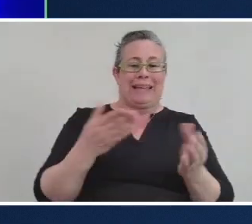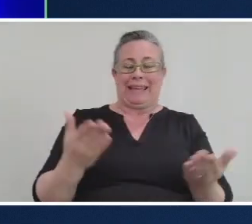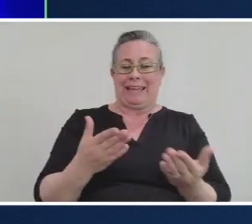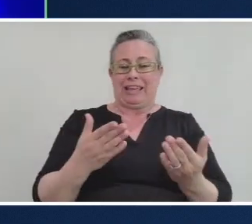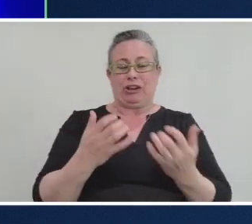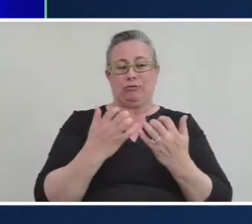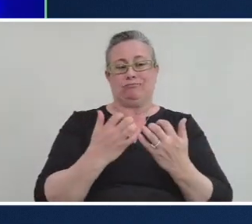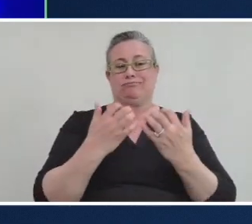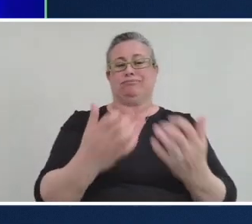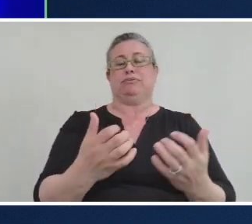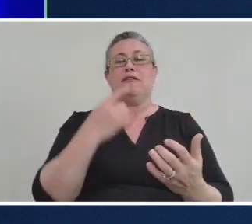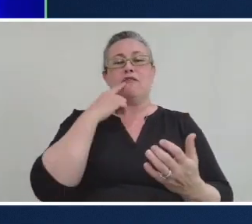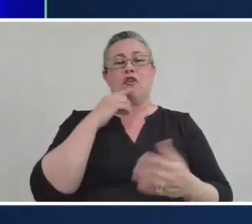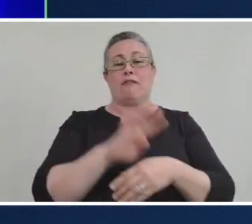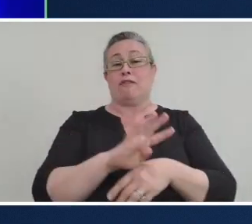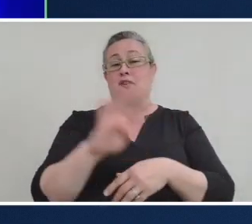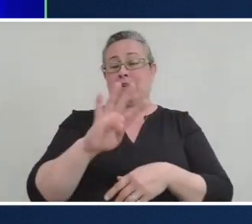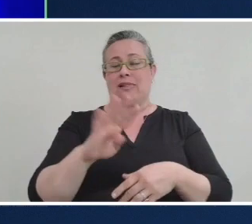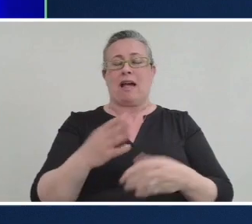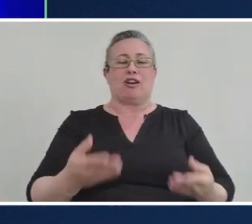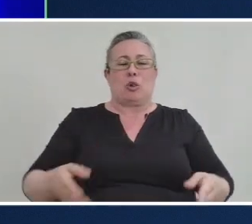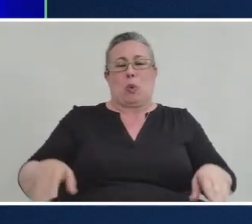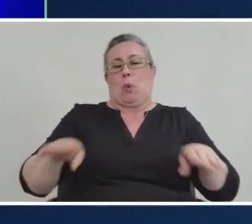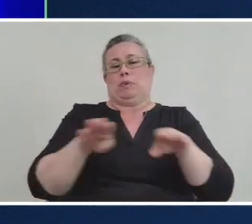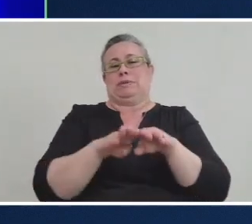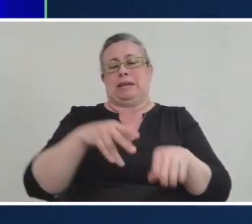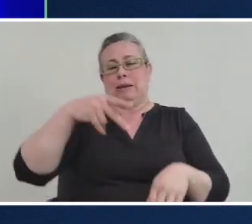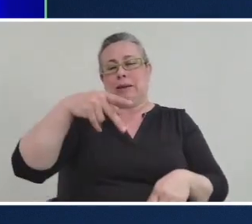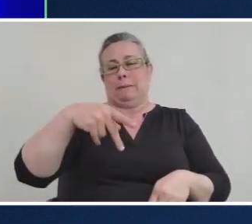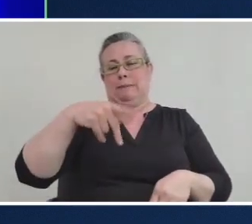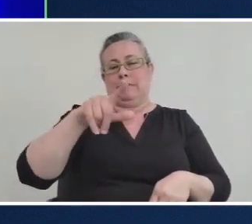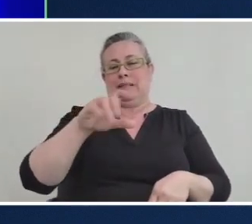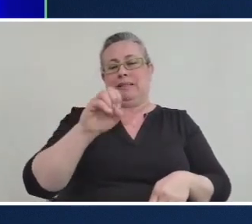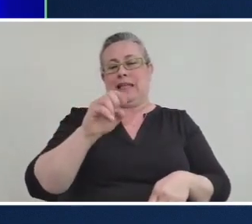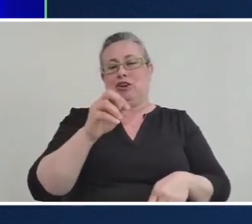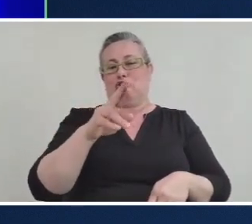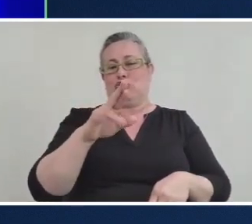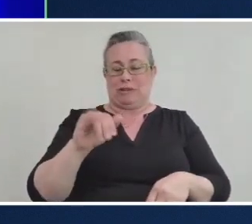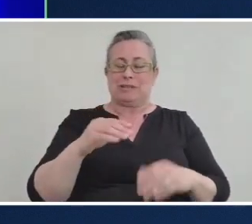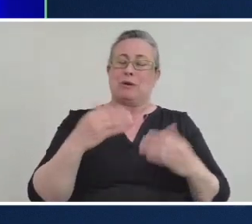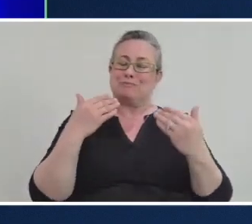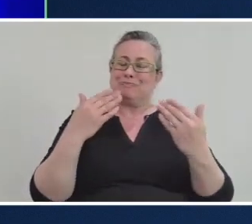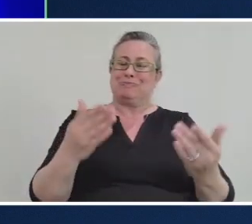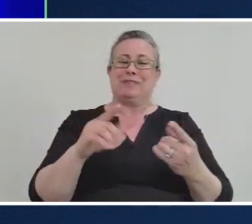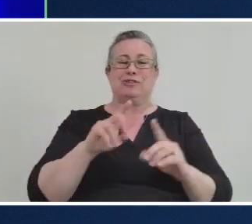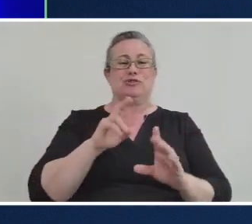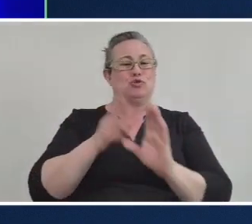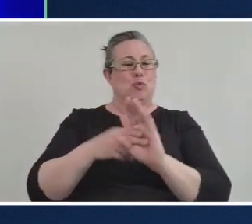So please move along to your next sessions. Thank you.